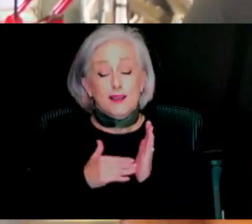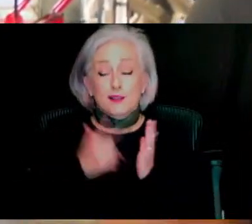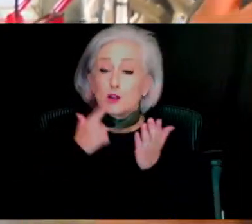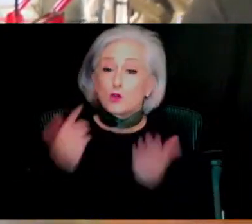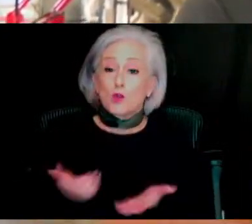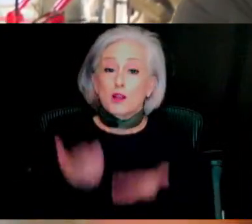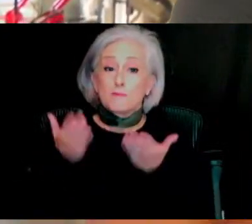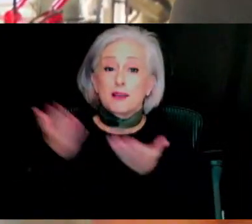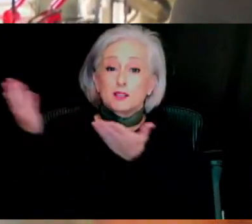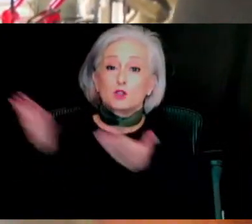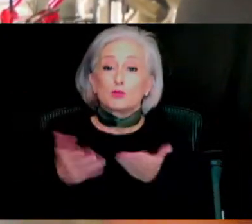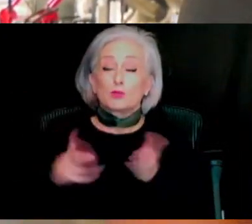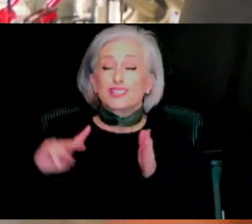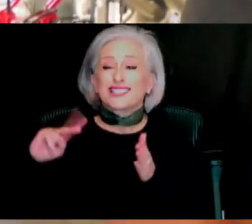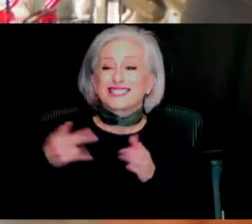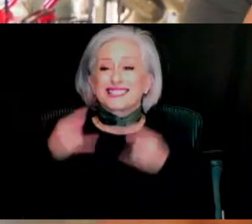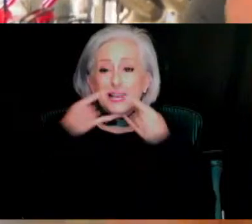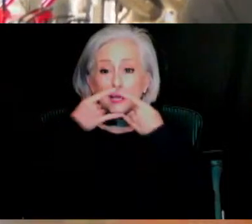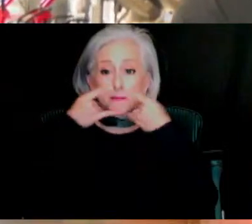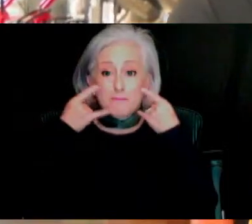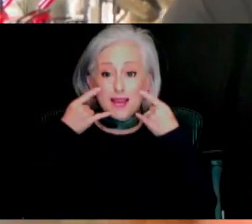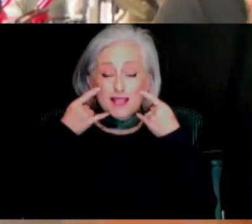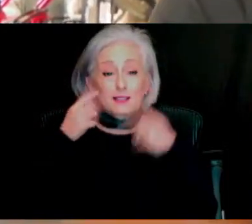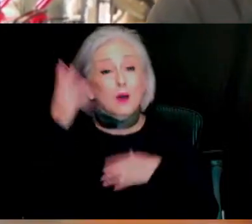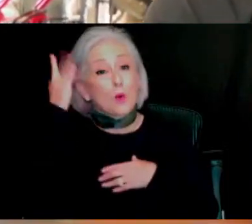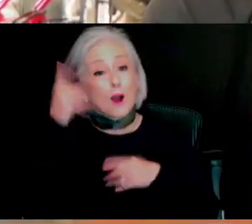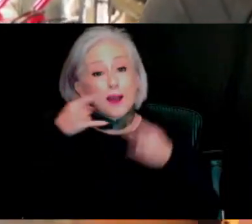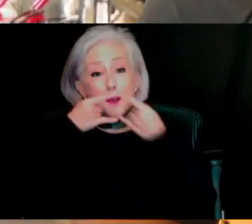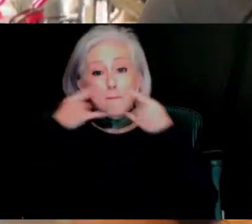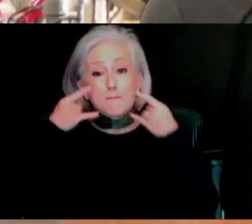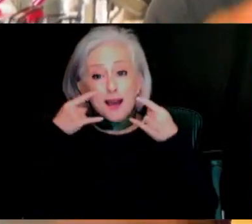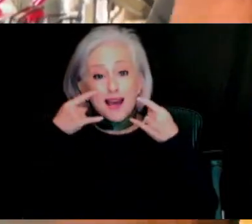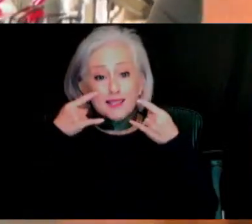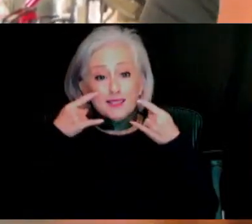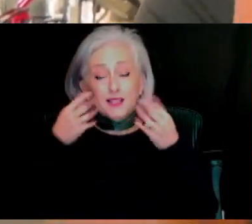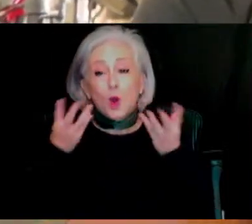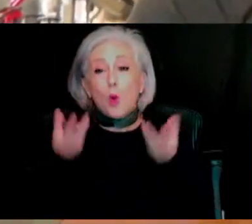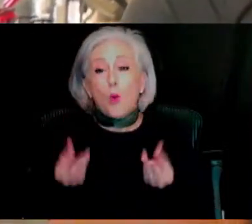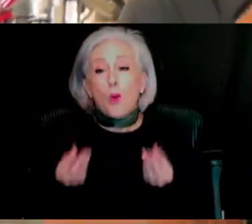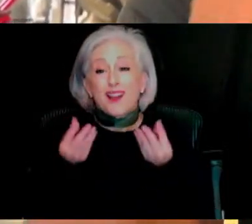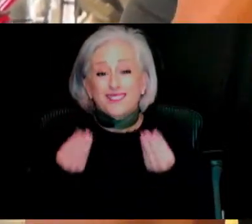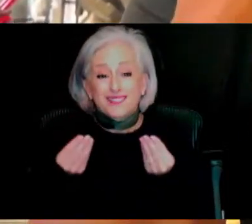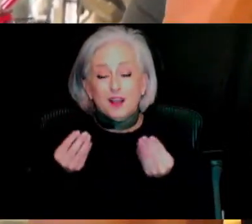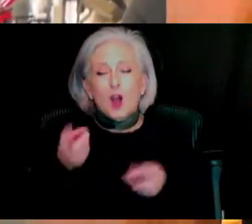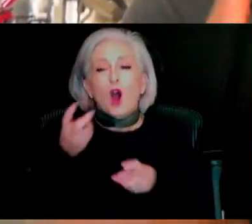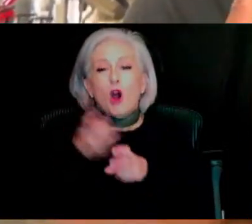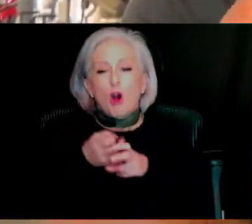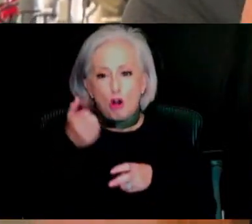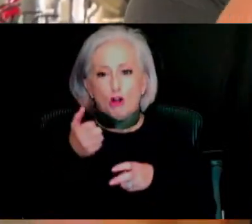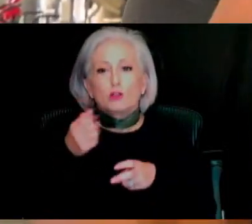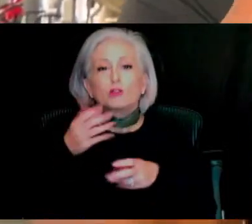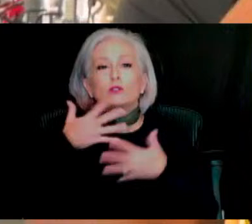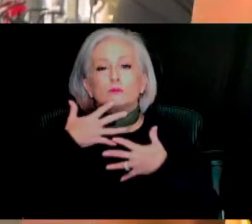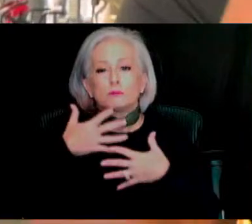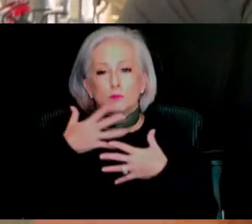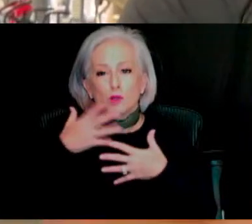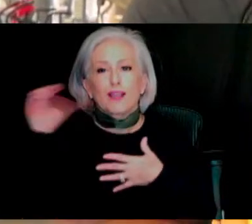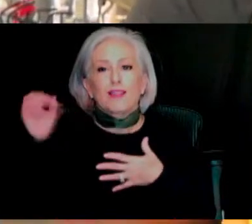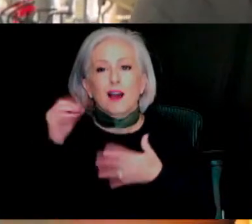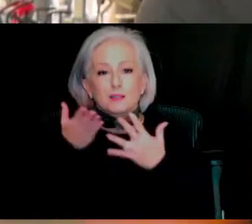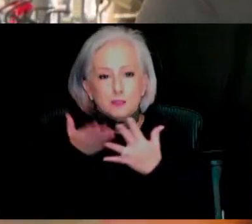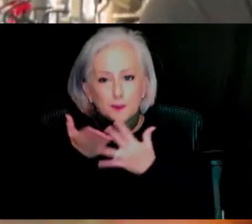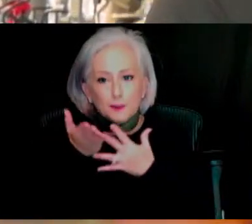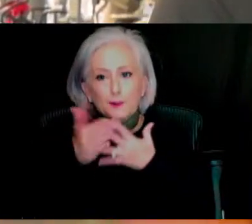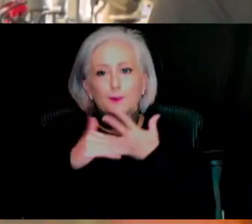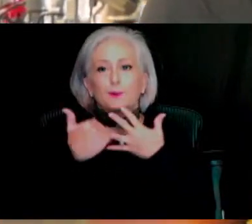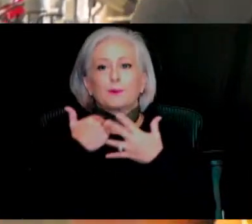mask, because as soon as this thing gets wet, it gets even harder to get oxygen through. So if you're a high sweater, your